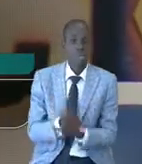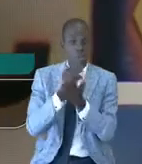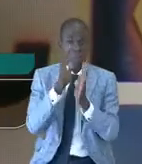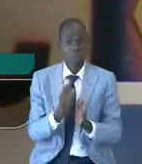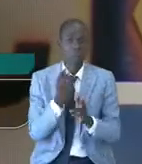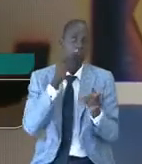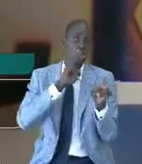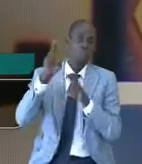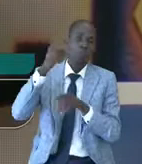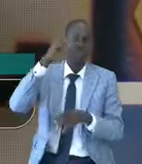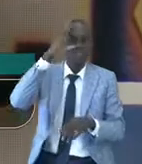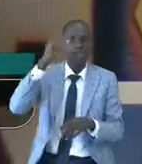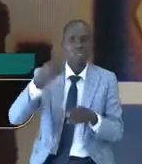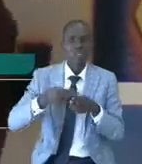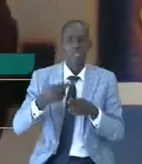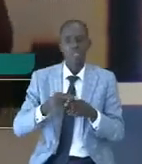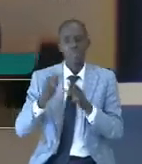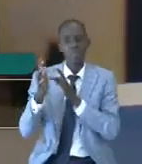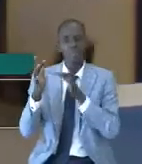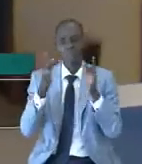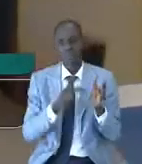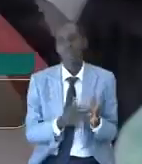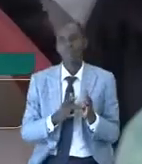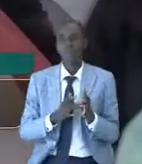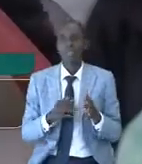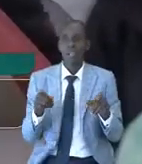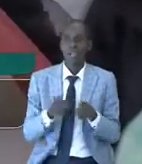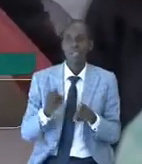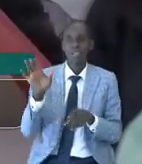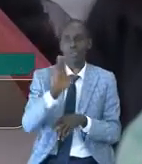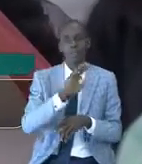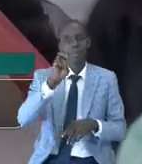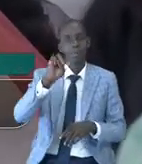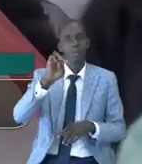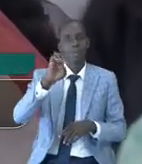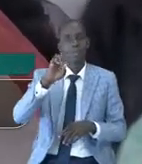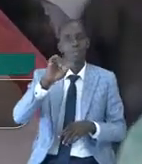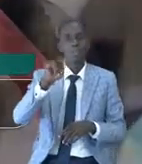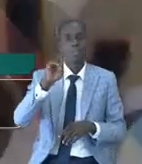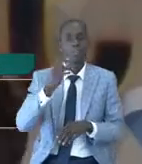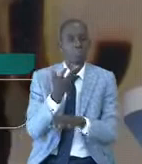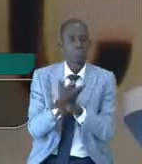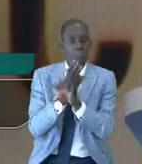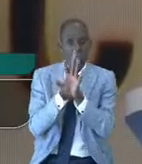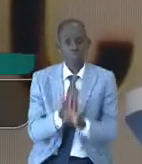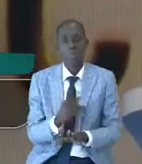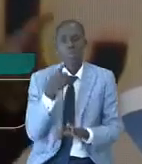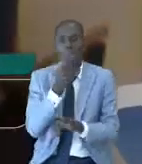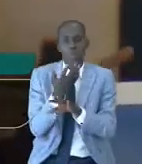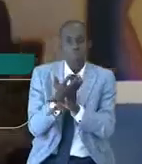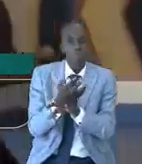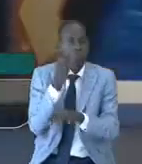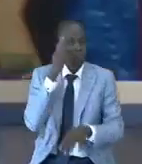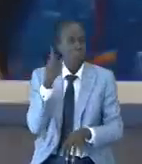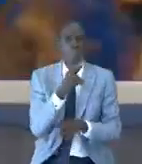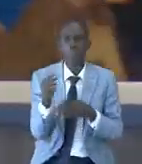his name is Jesus, as your mediator. It's the one that will plead for you. And no matter what you